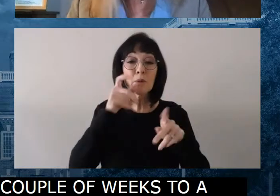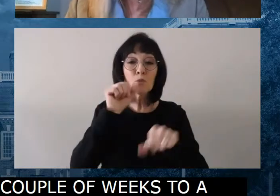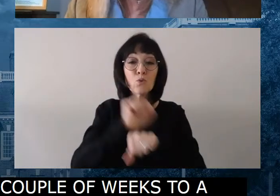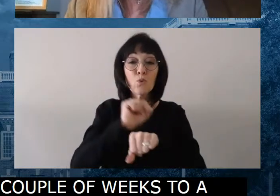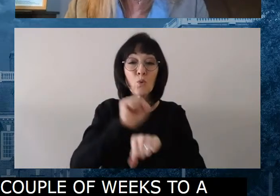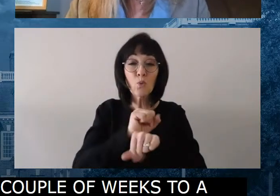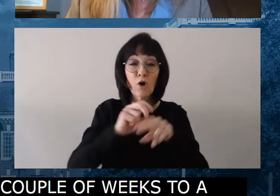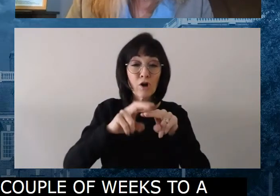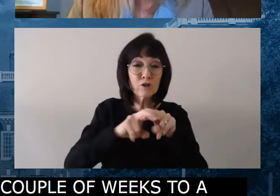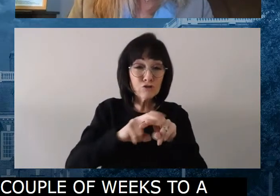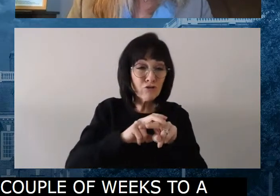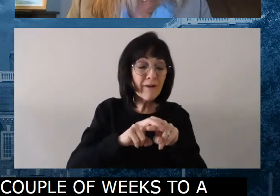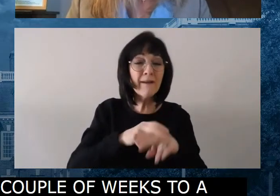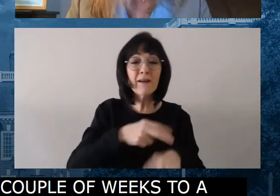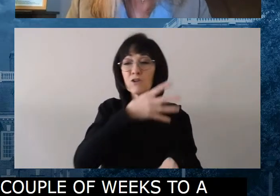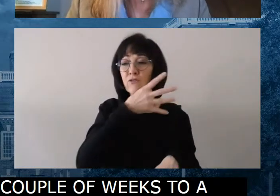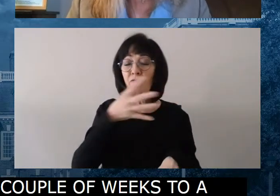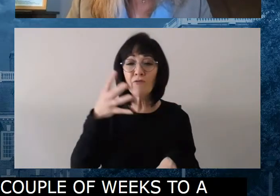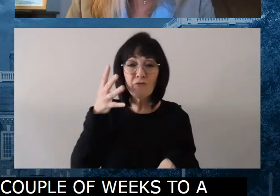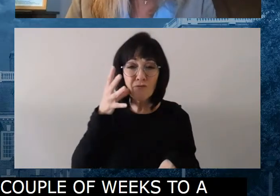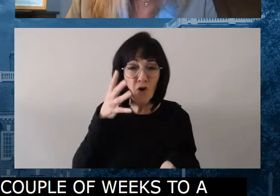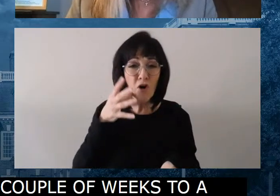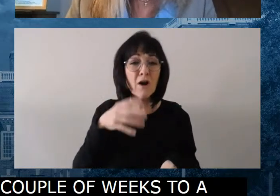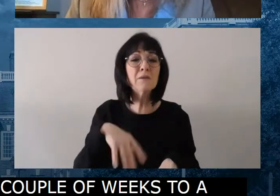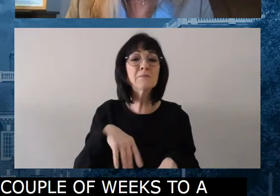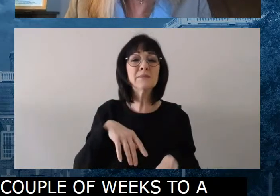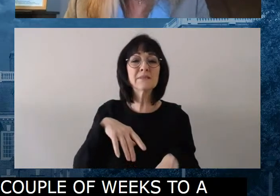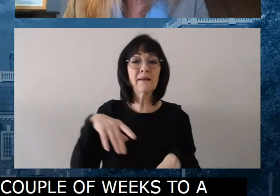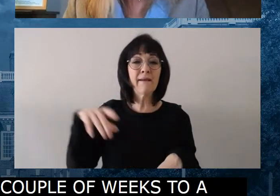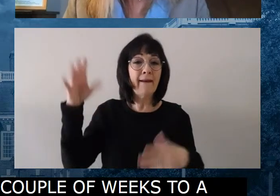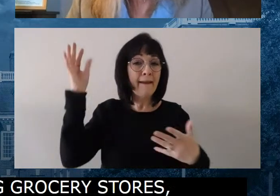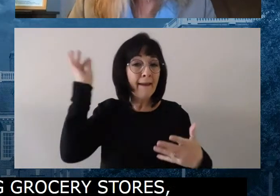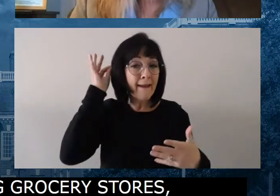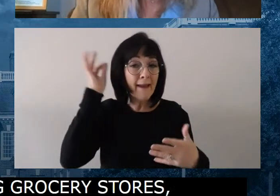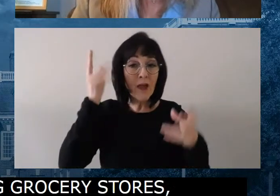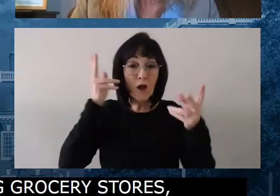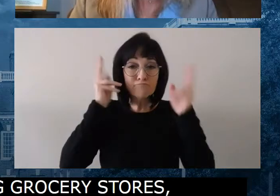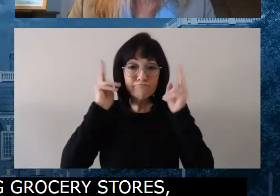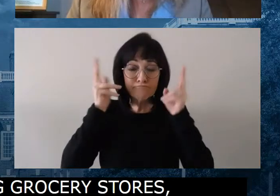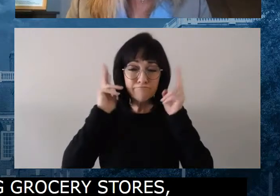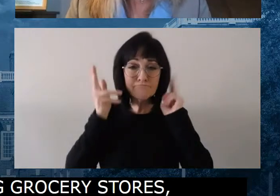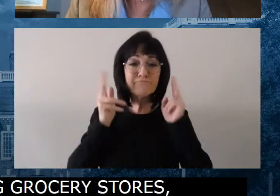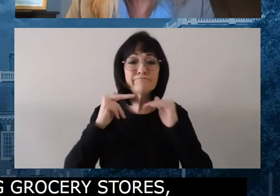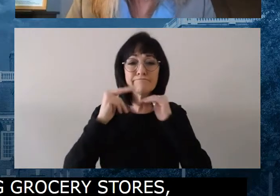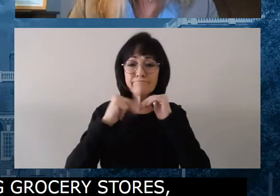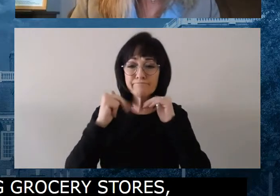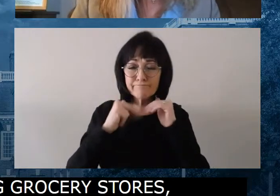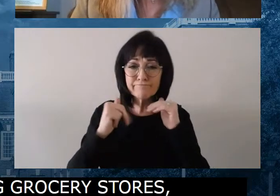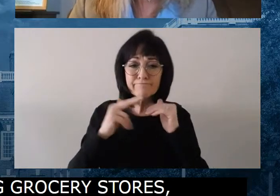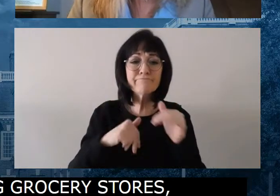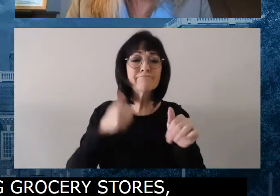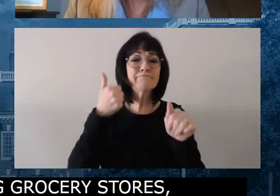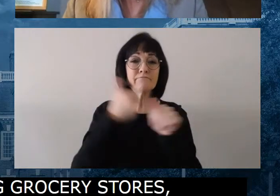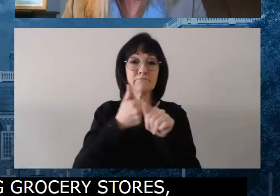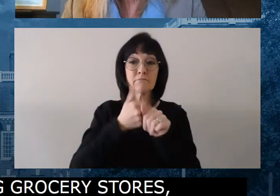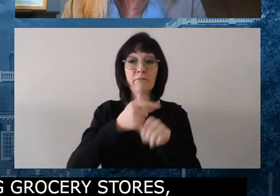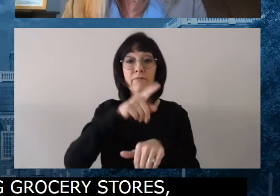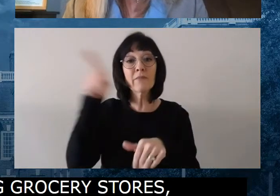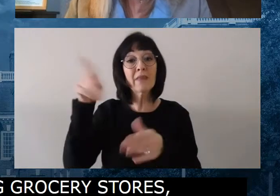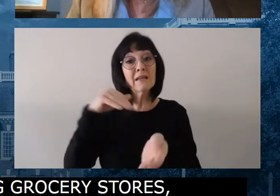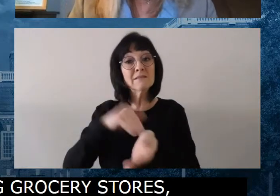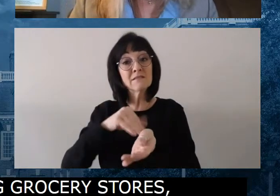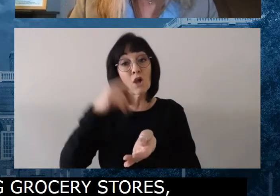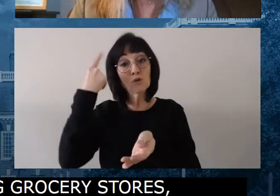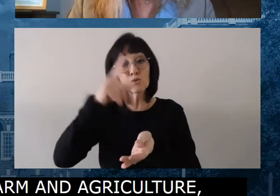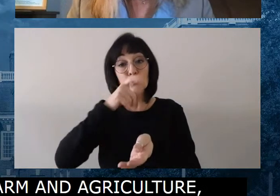farms and agriculture, personal services like hair, nails, veterinarians and their staff, higher education